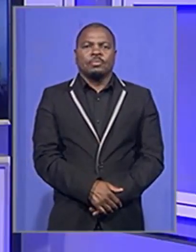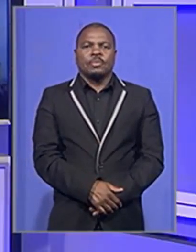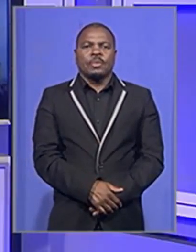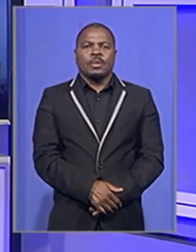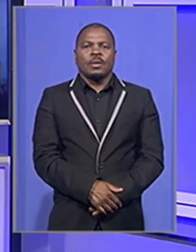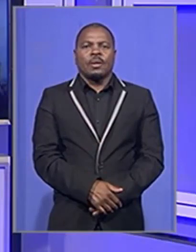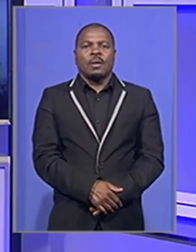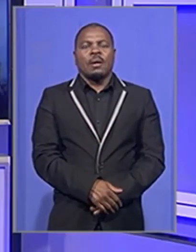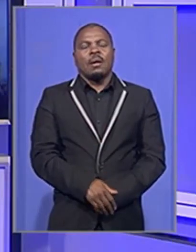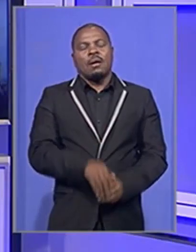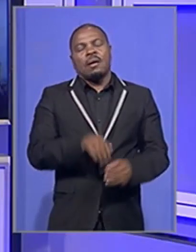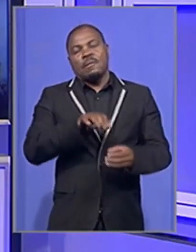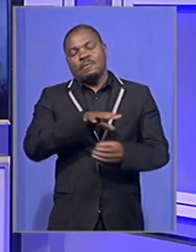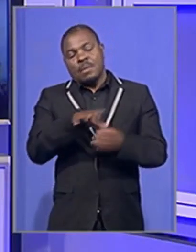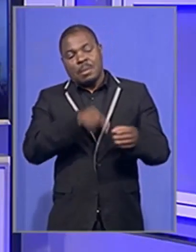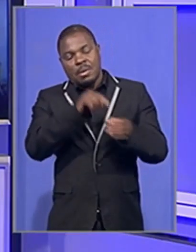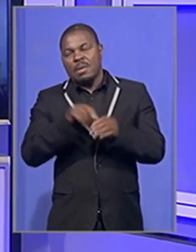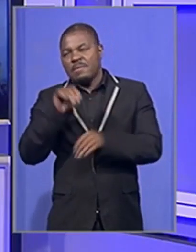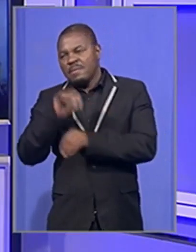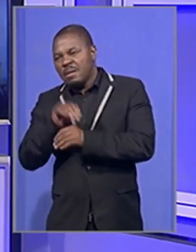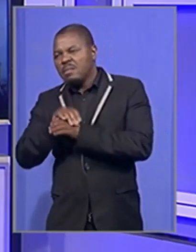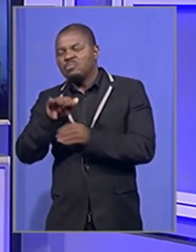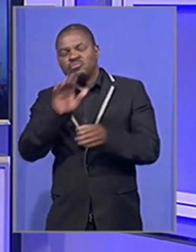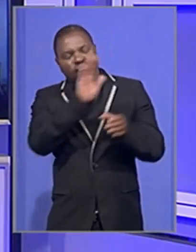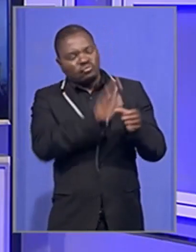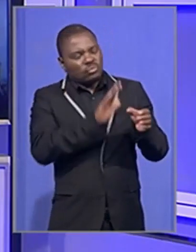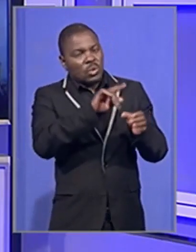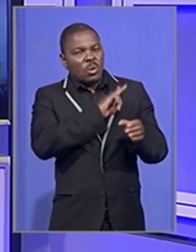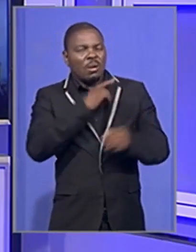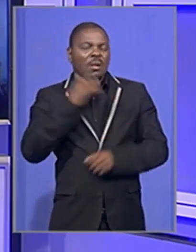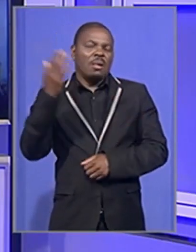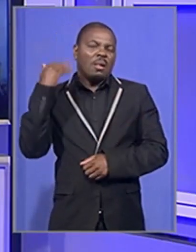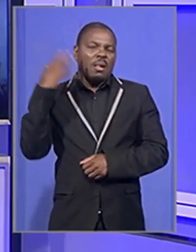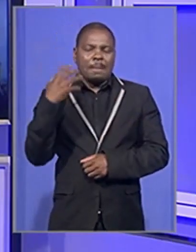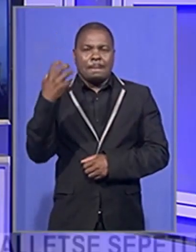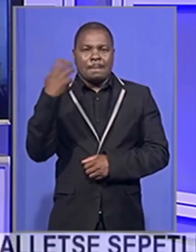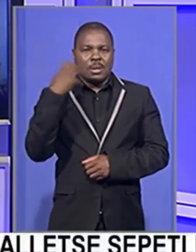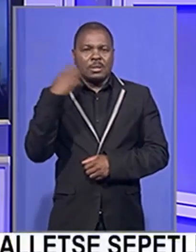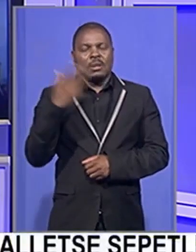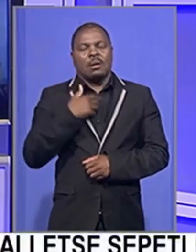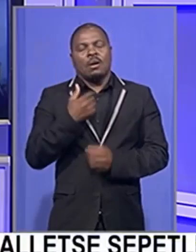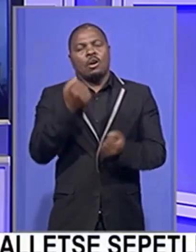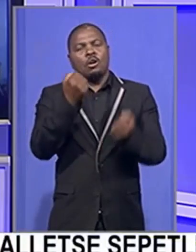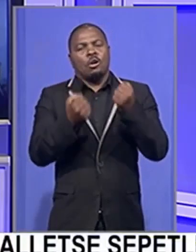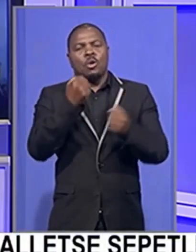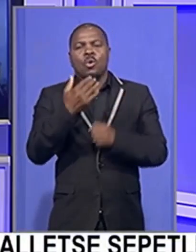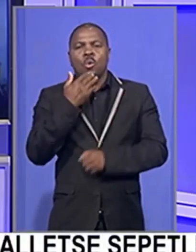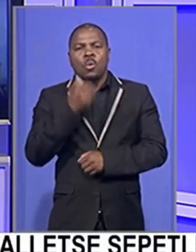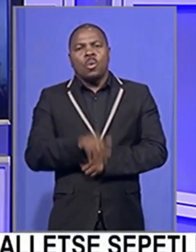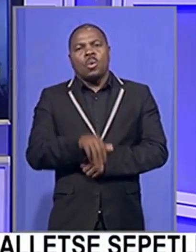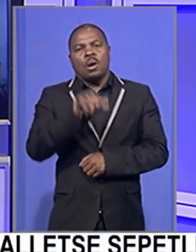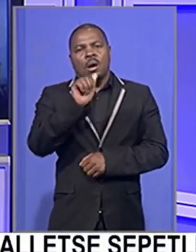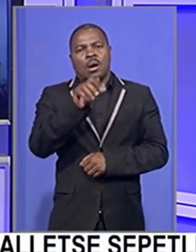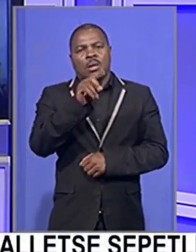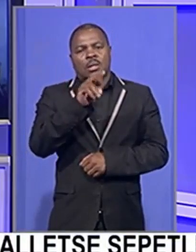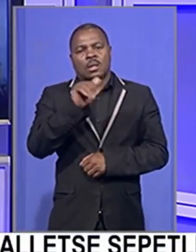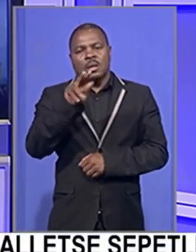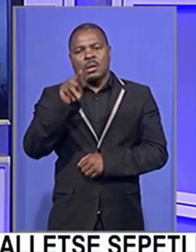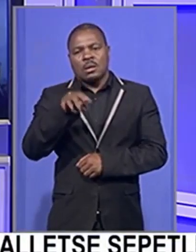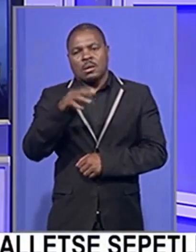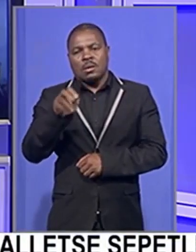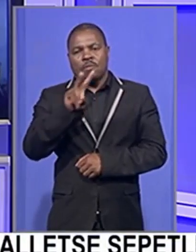Melaetsa matshidiso e ntse e kena go tswa metswalle le ba lelapa ka morago hlokala ha letona la mehleng la toka le molao Afrika Borwa Andrian Johannes Vlog. Go ya ka